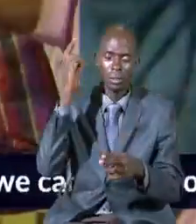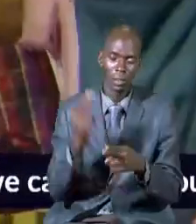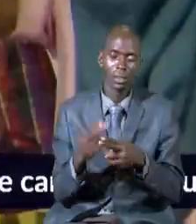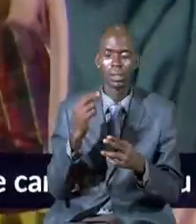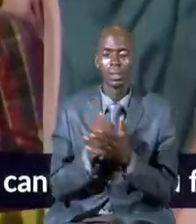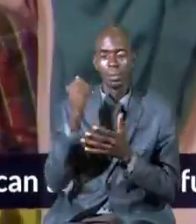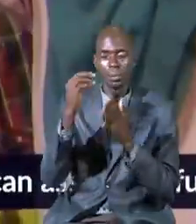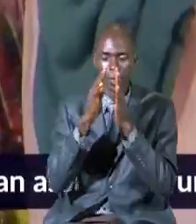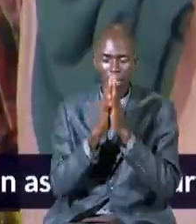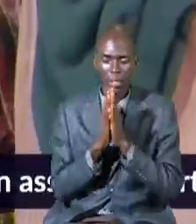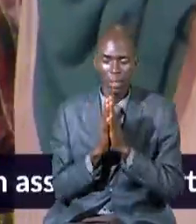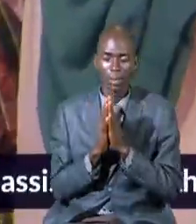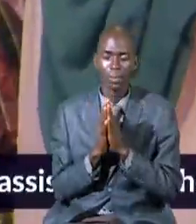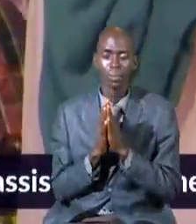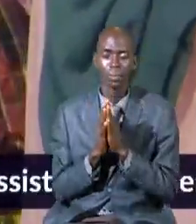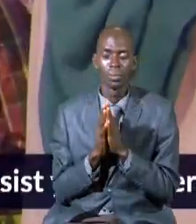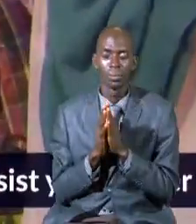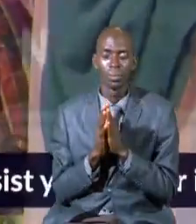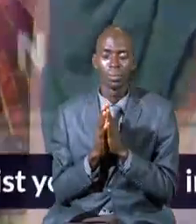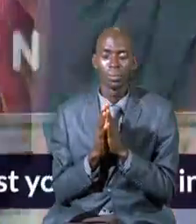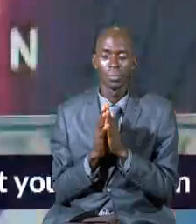name.